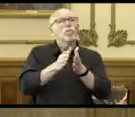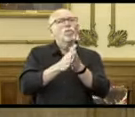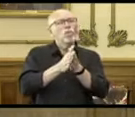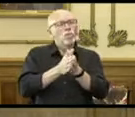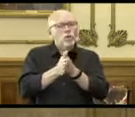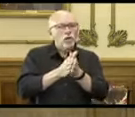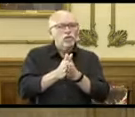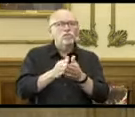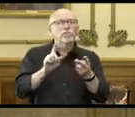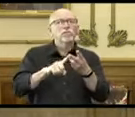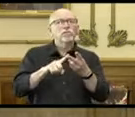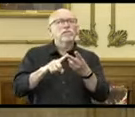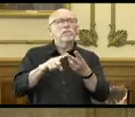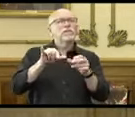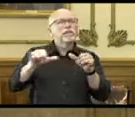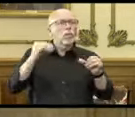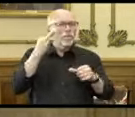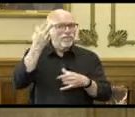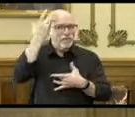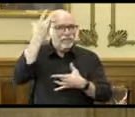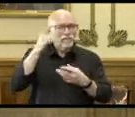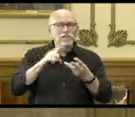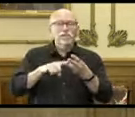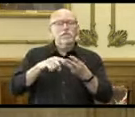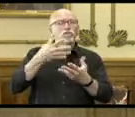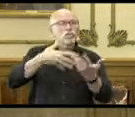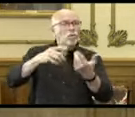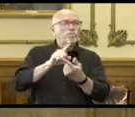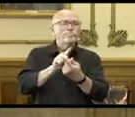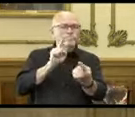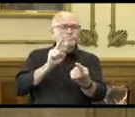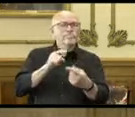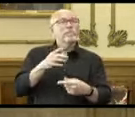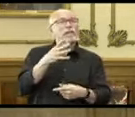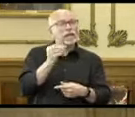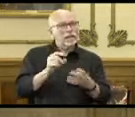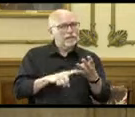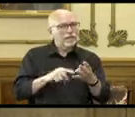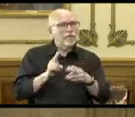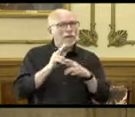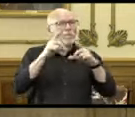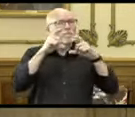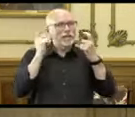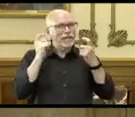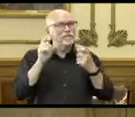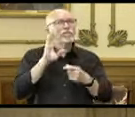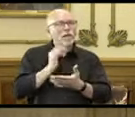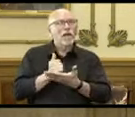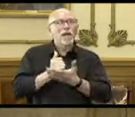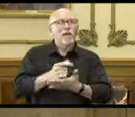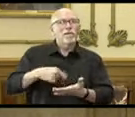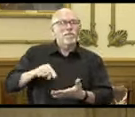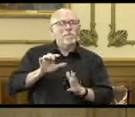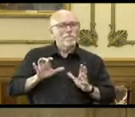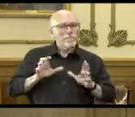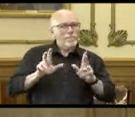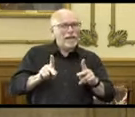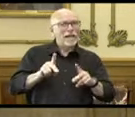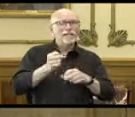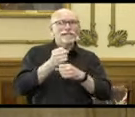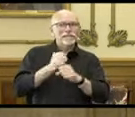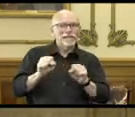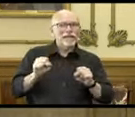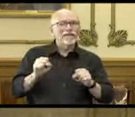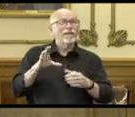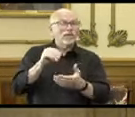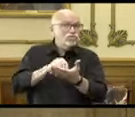hands, staying home if you're sick, practicing social distancing, and wearing masks will allow us to get back on track and safely return